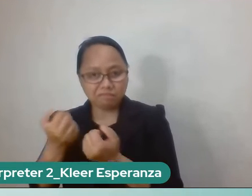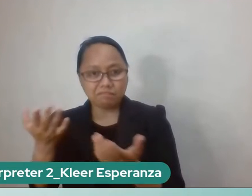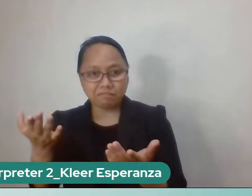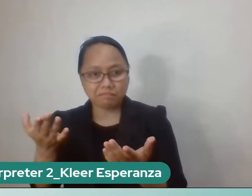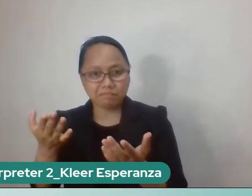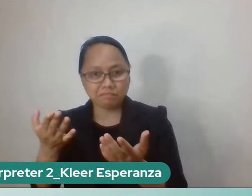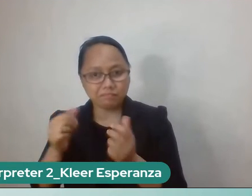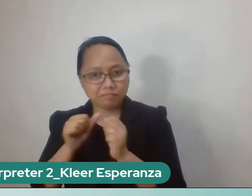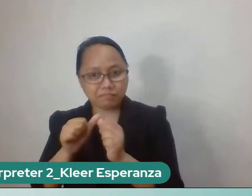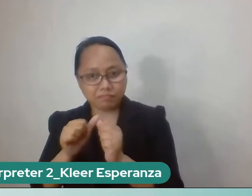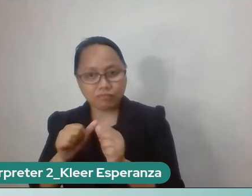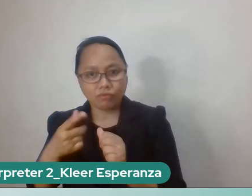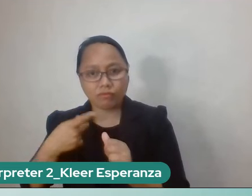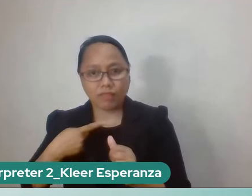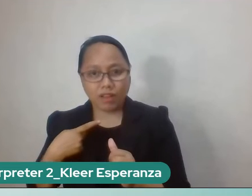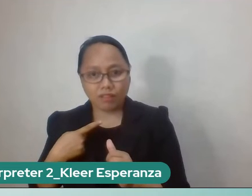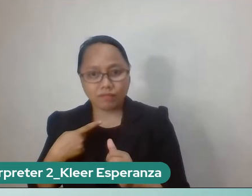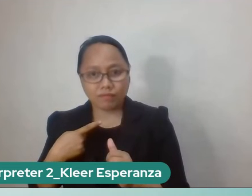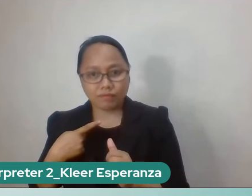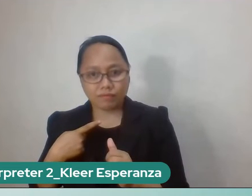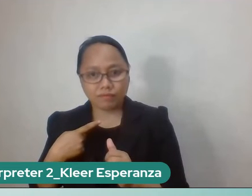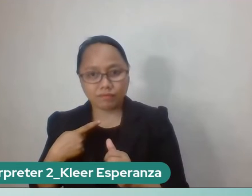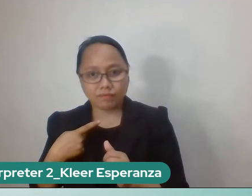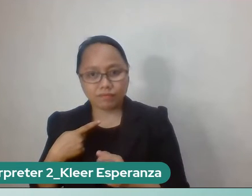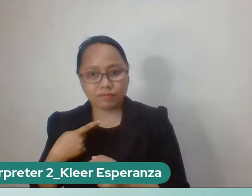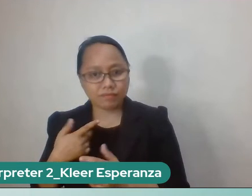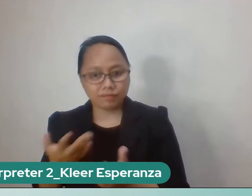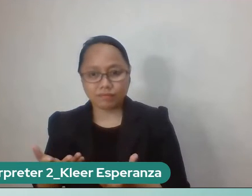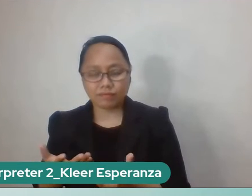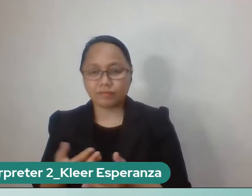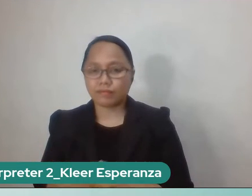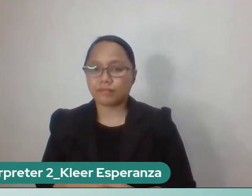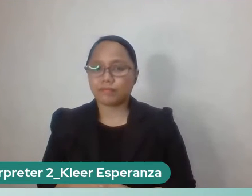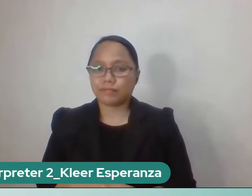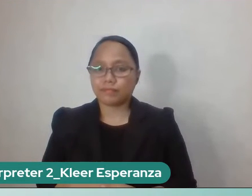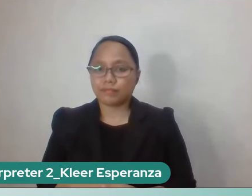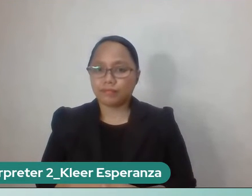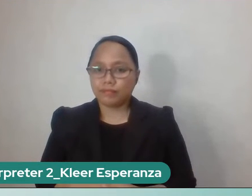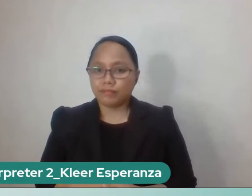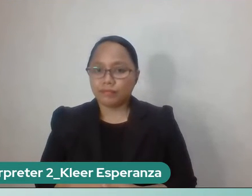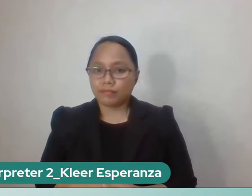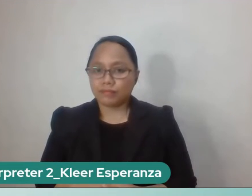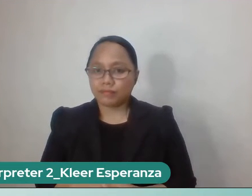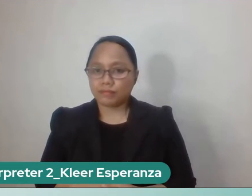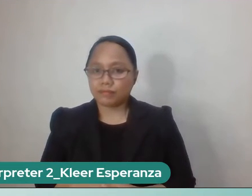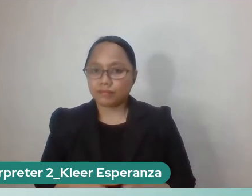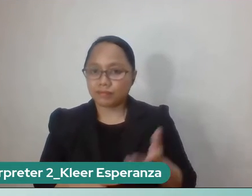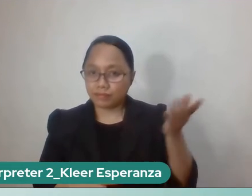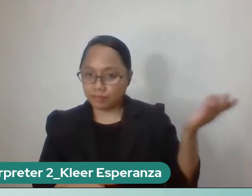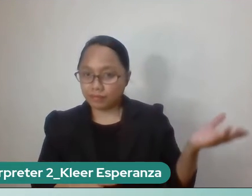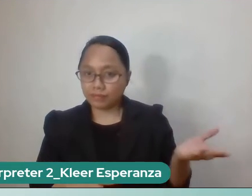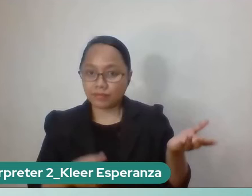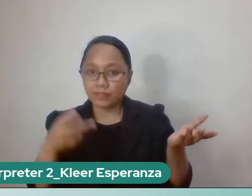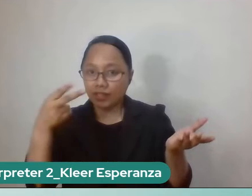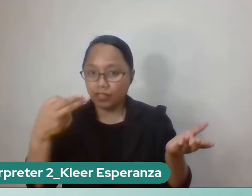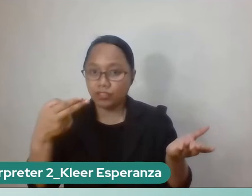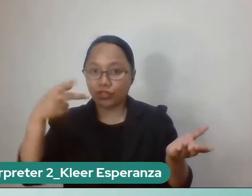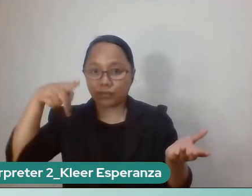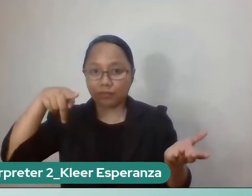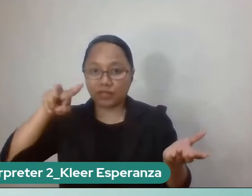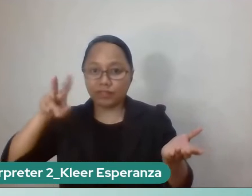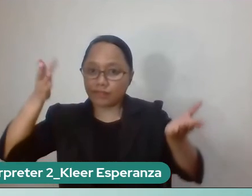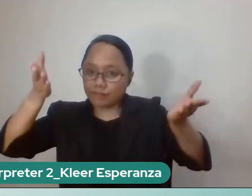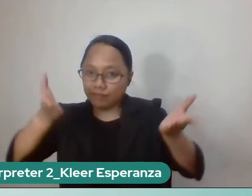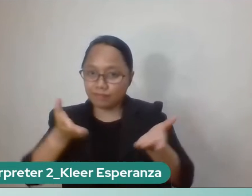We have a echo. Anyway, so leading the HPV introduction,